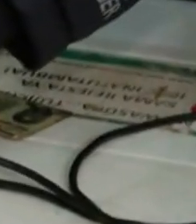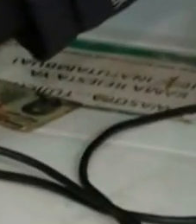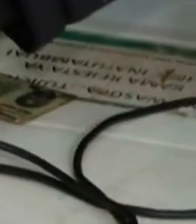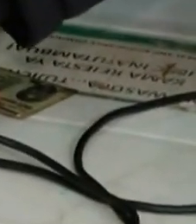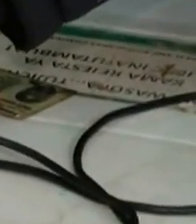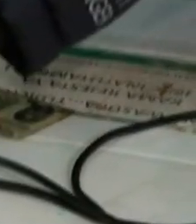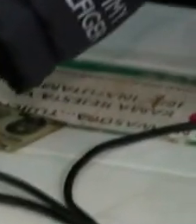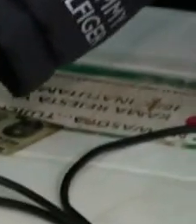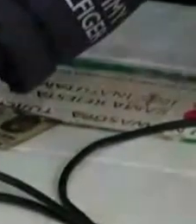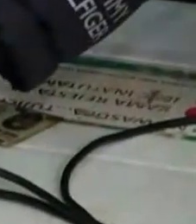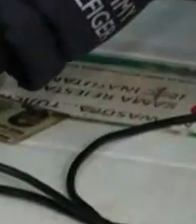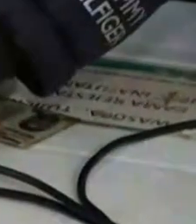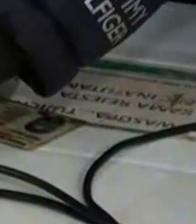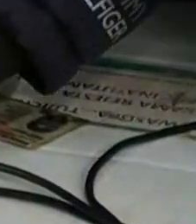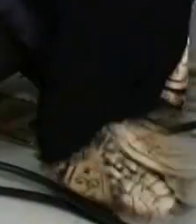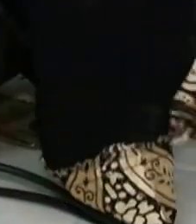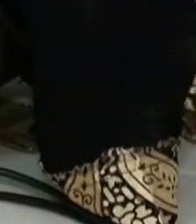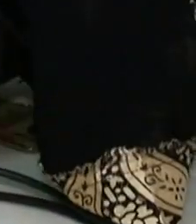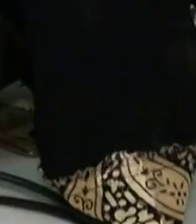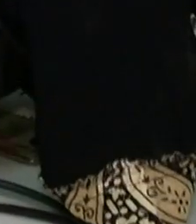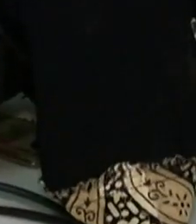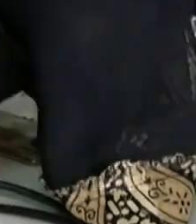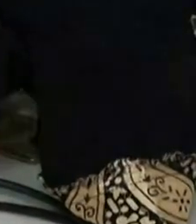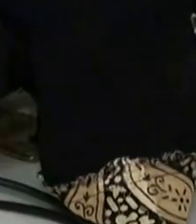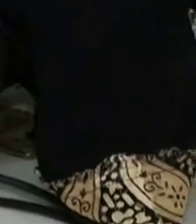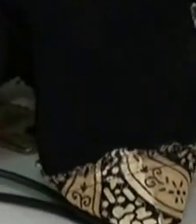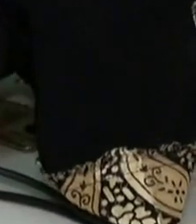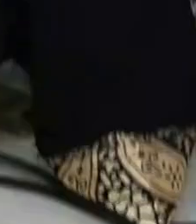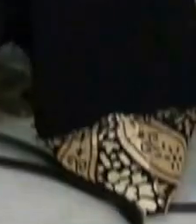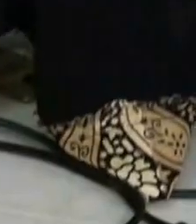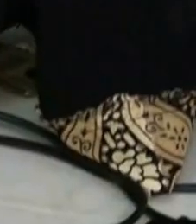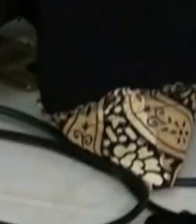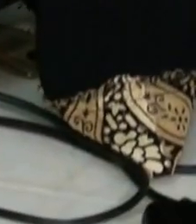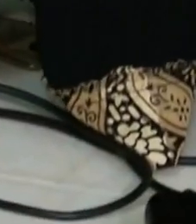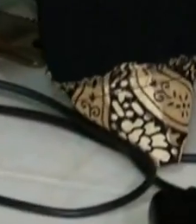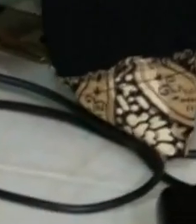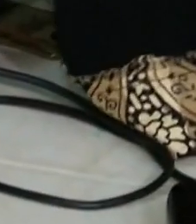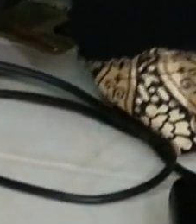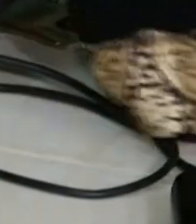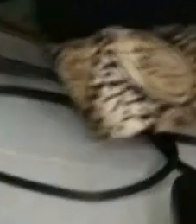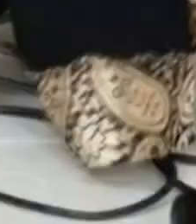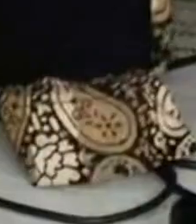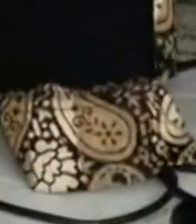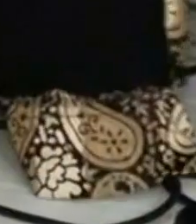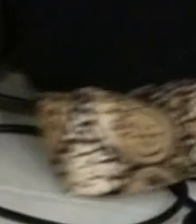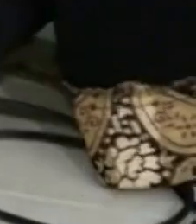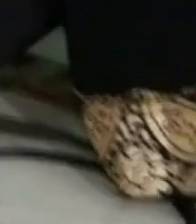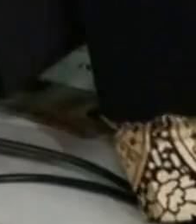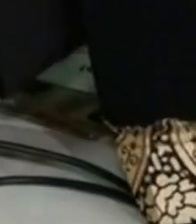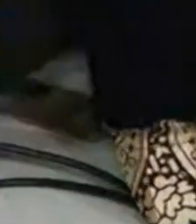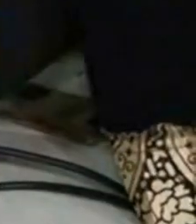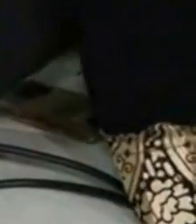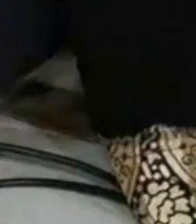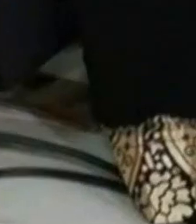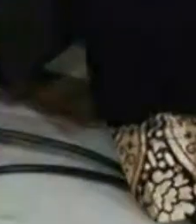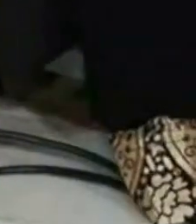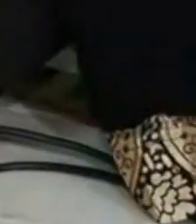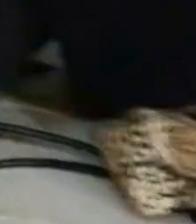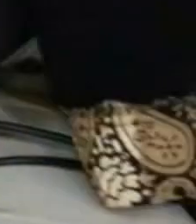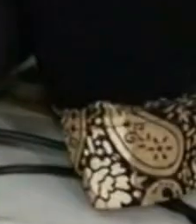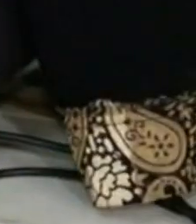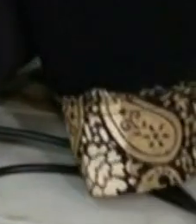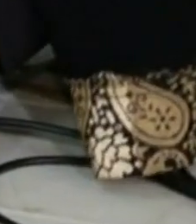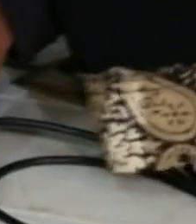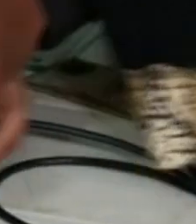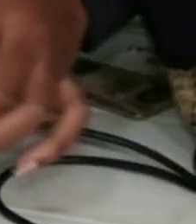being identified by the polling clerks. Immediately he's identified by the polling clerks, he will receive